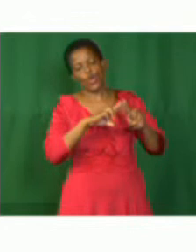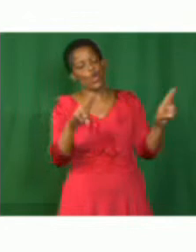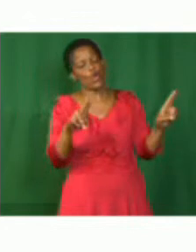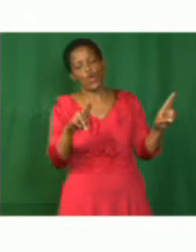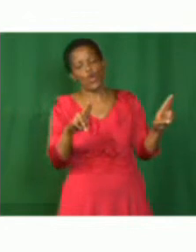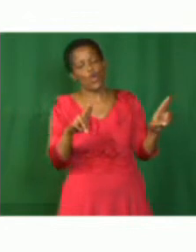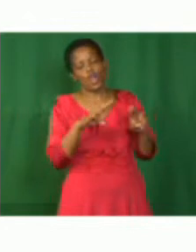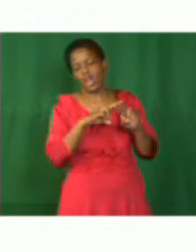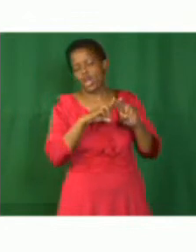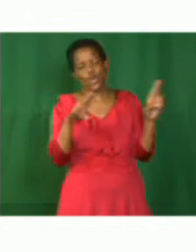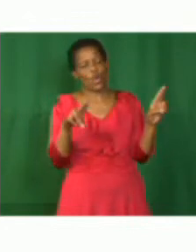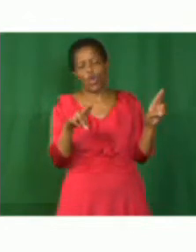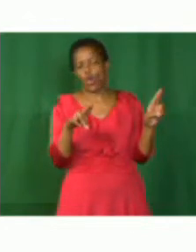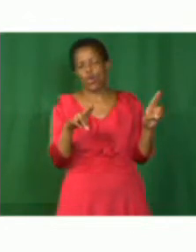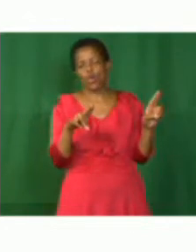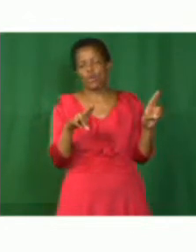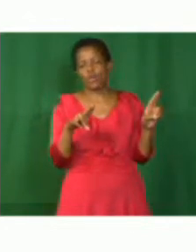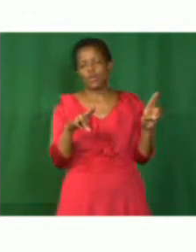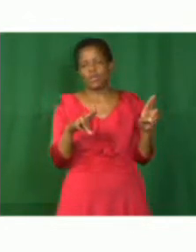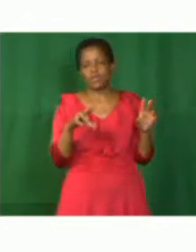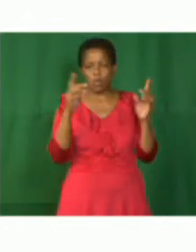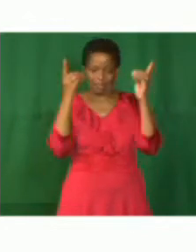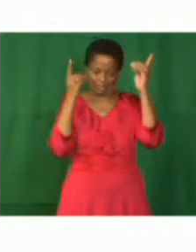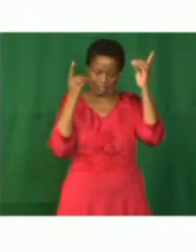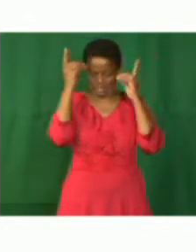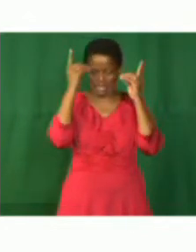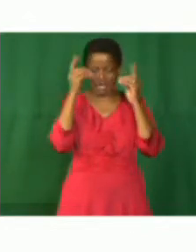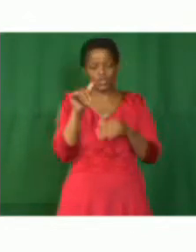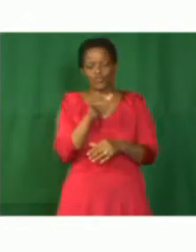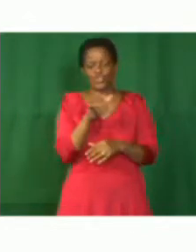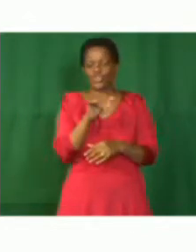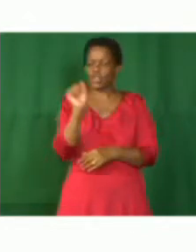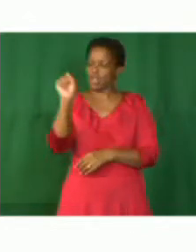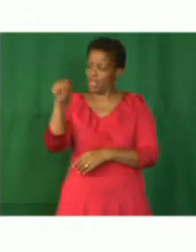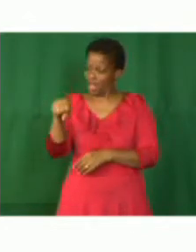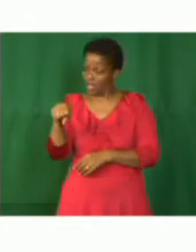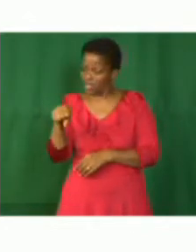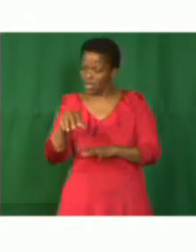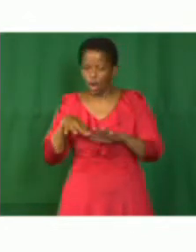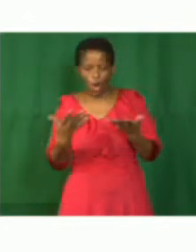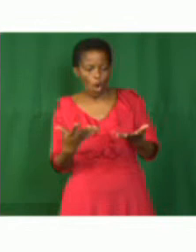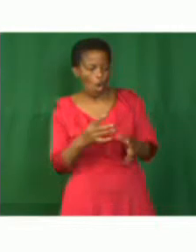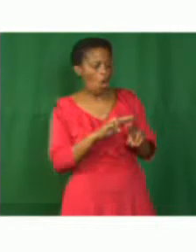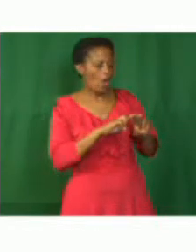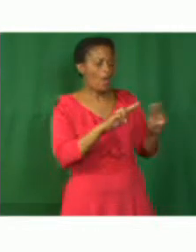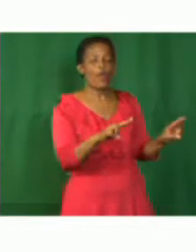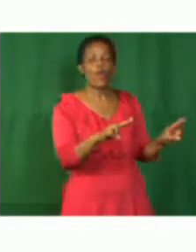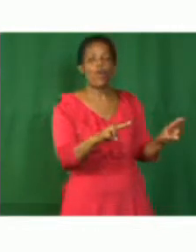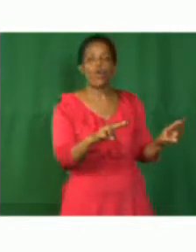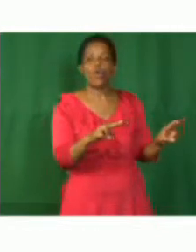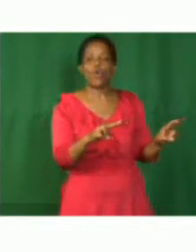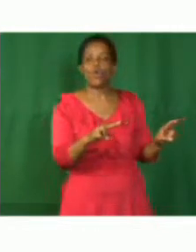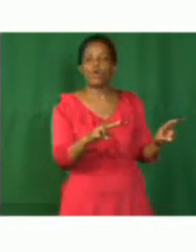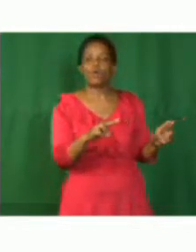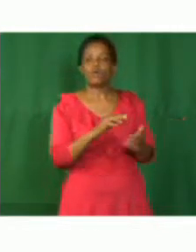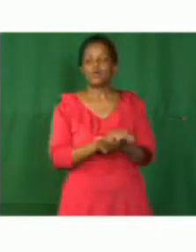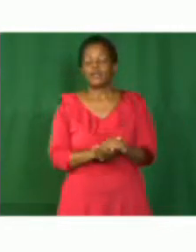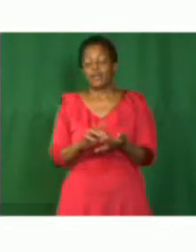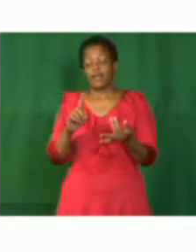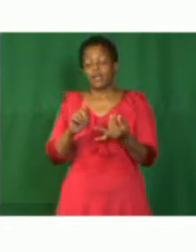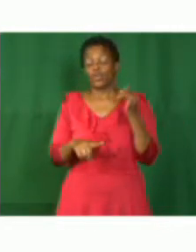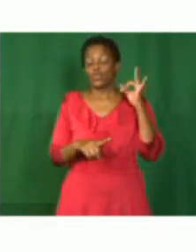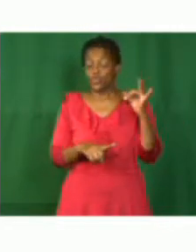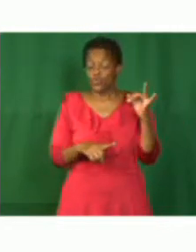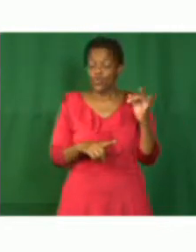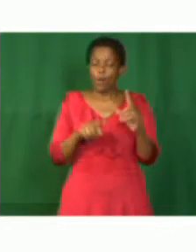not think. So now, again, you need to support your stand with what? With the religious facts.